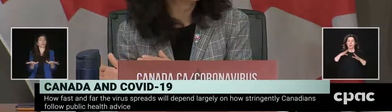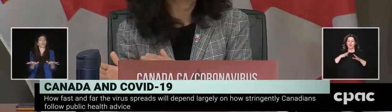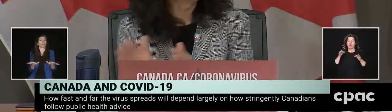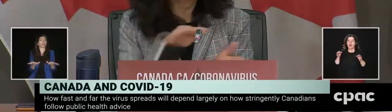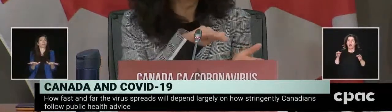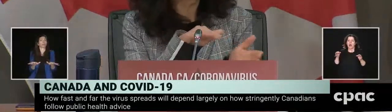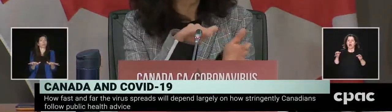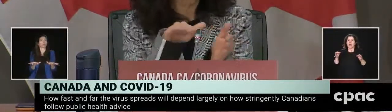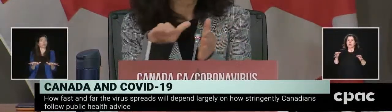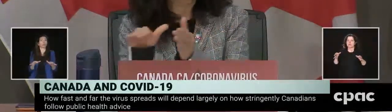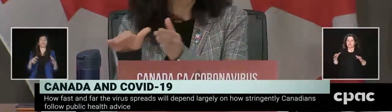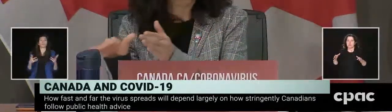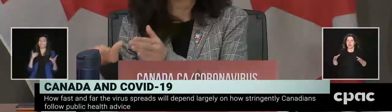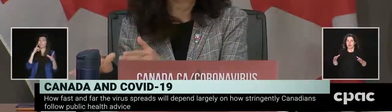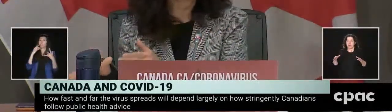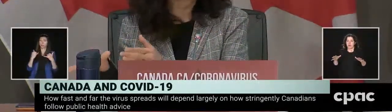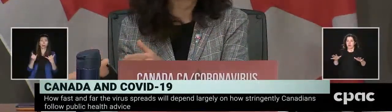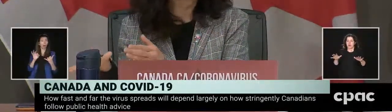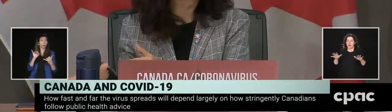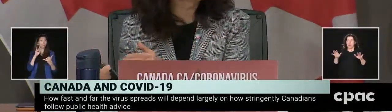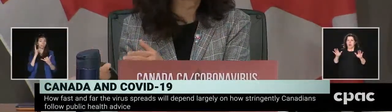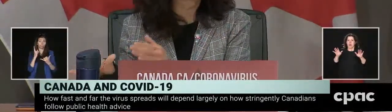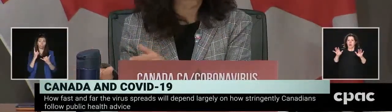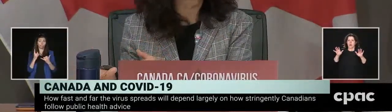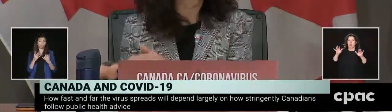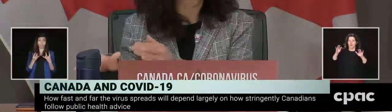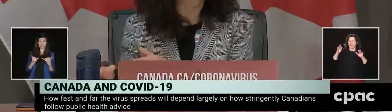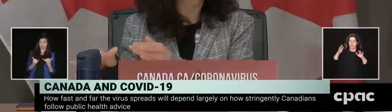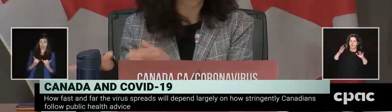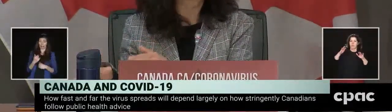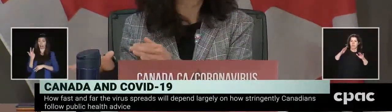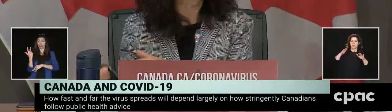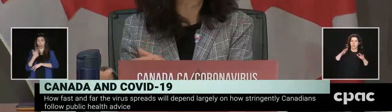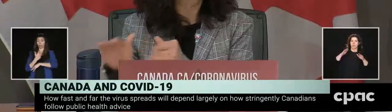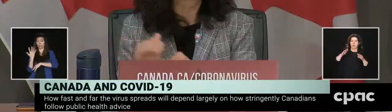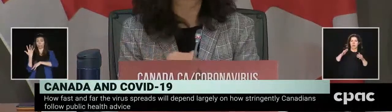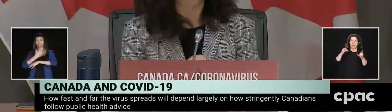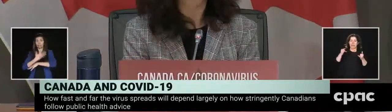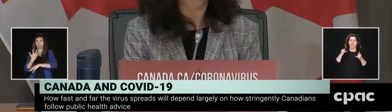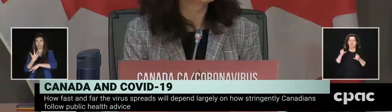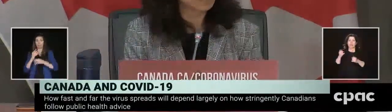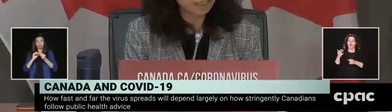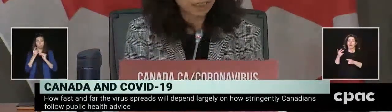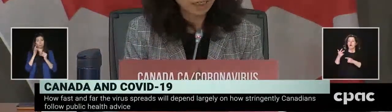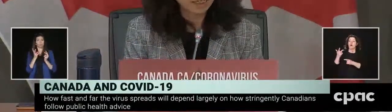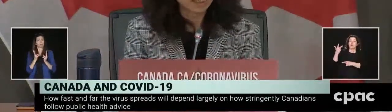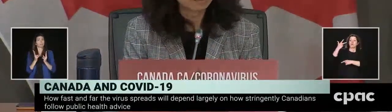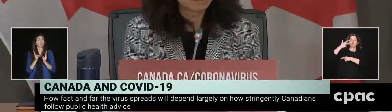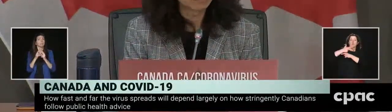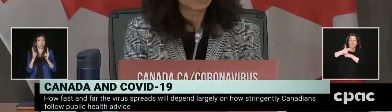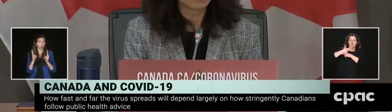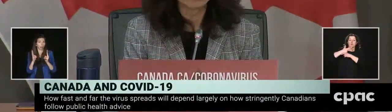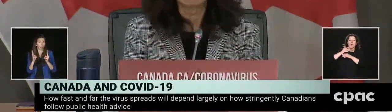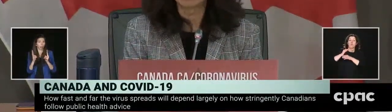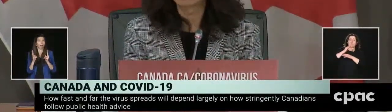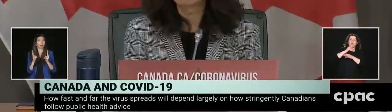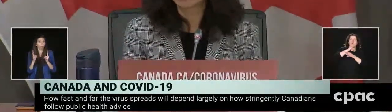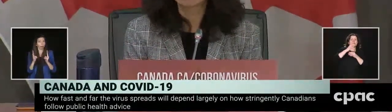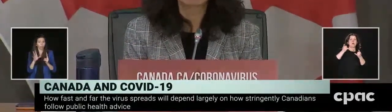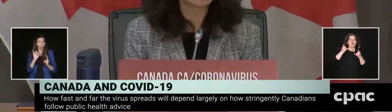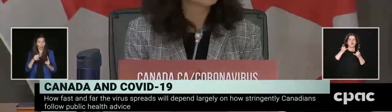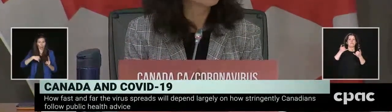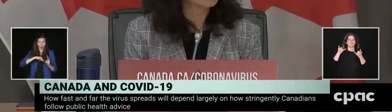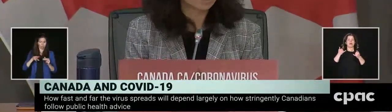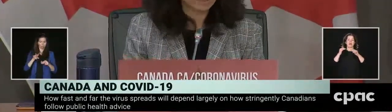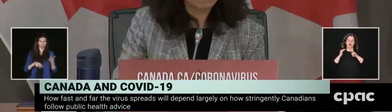to every 5 days. It's actually veering towards a doubling time of every 5 days. That is what we're observing. But we will be